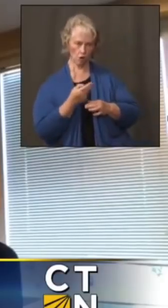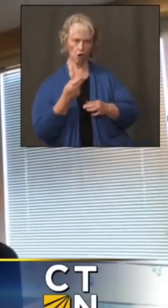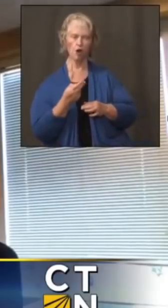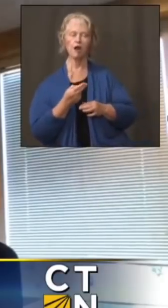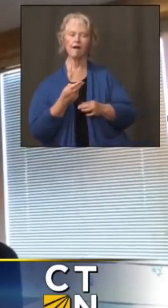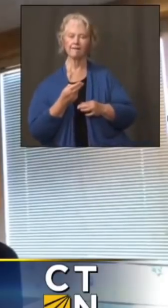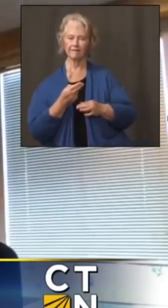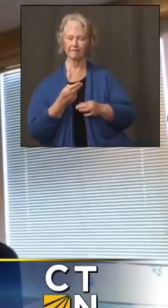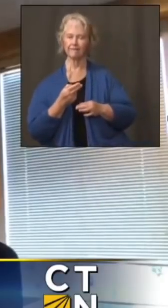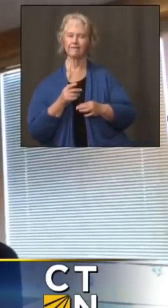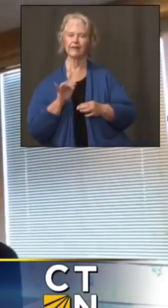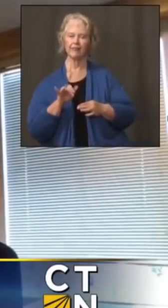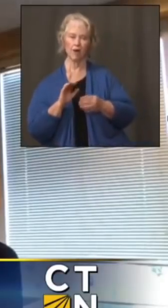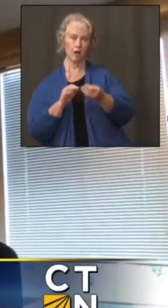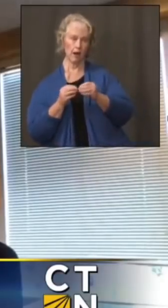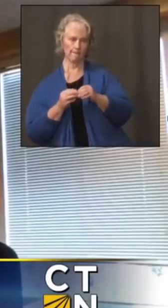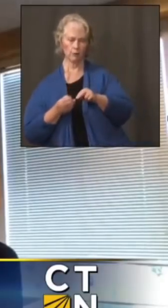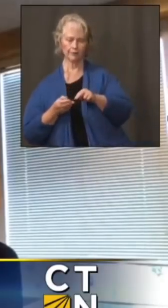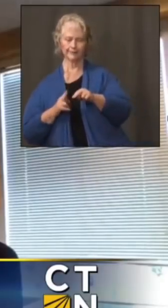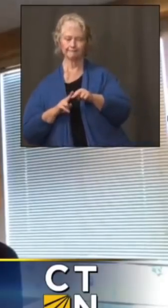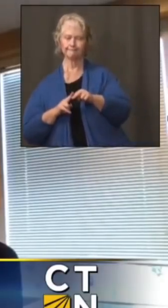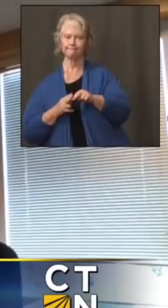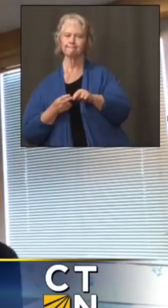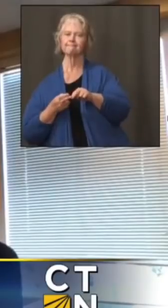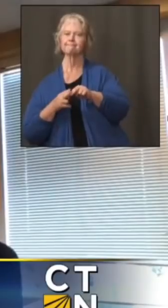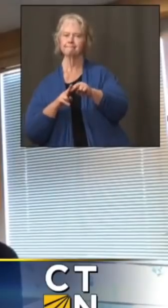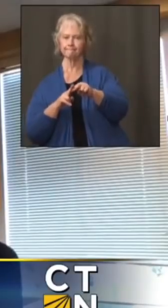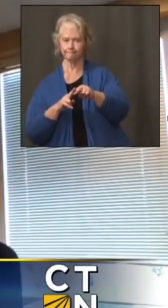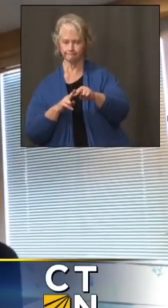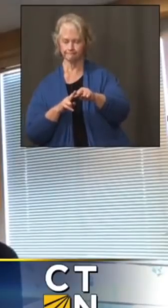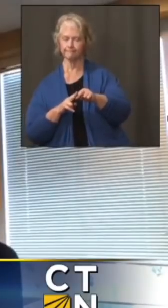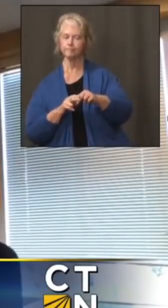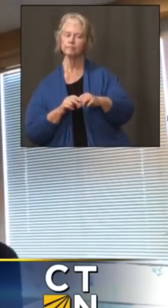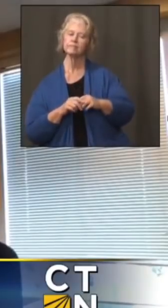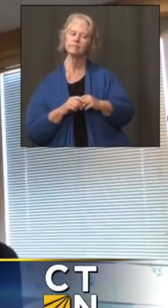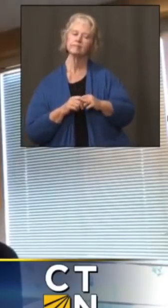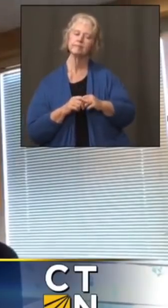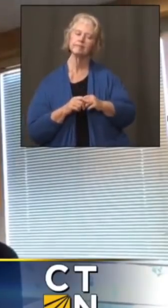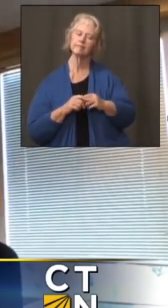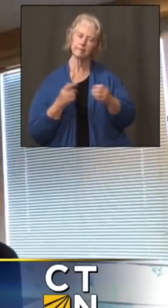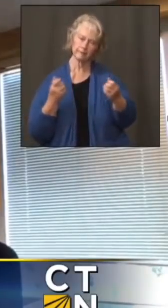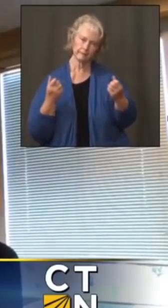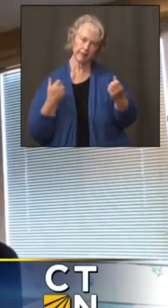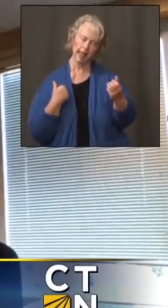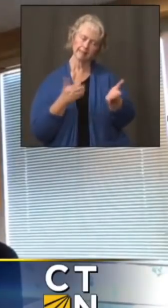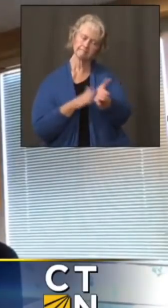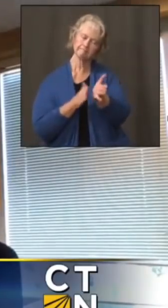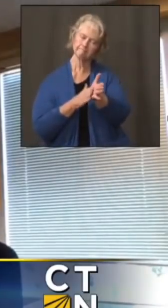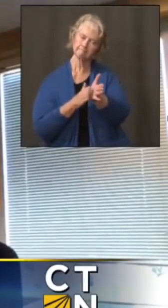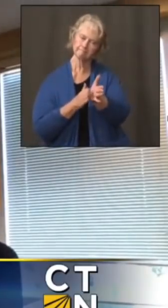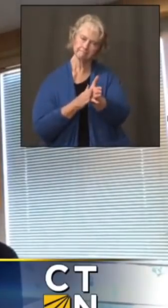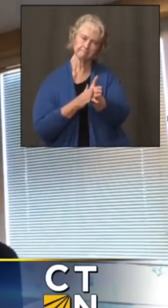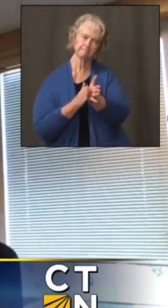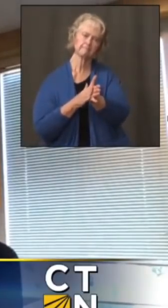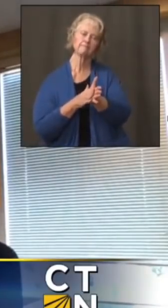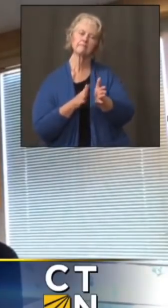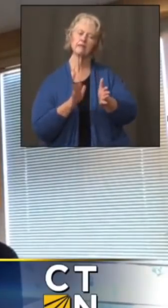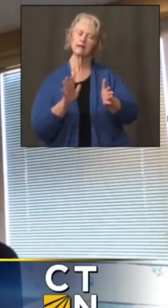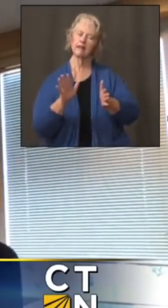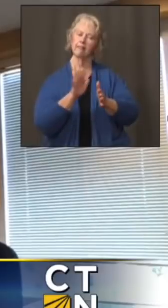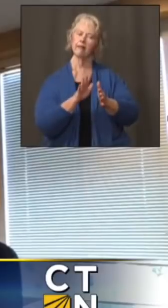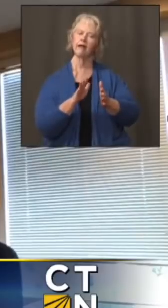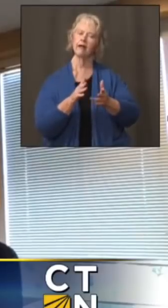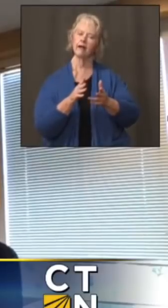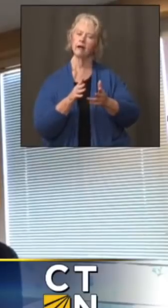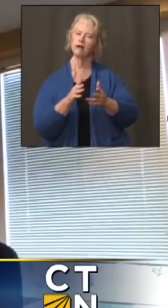been inching up in their case volume, and lots of credit to the leadership there and their